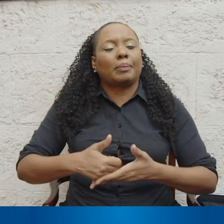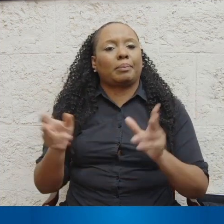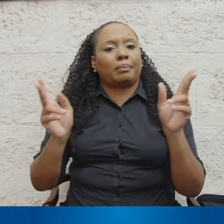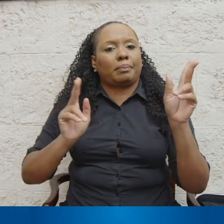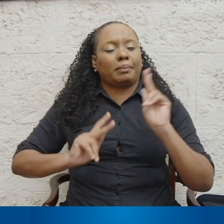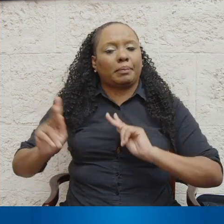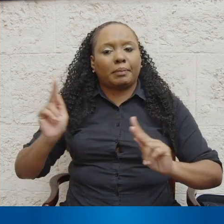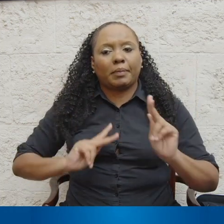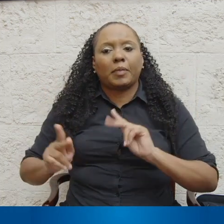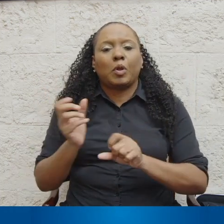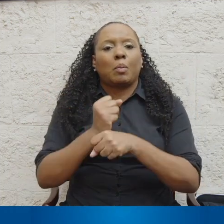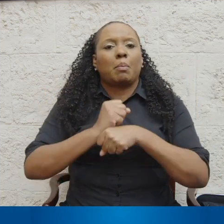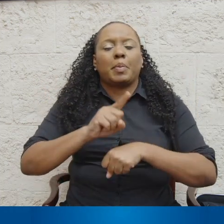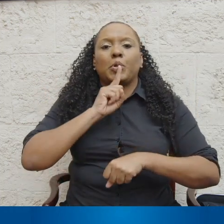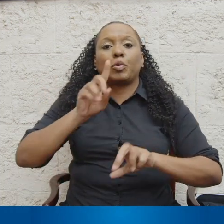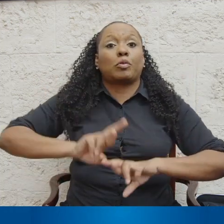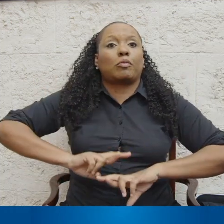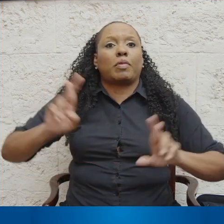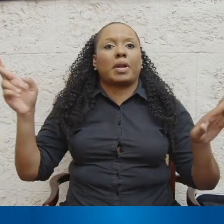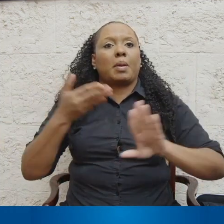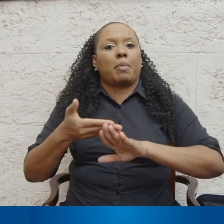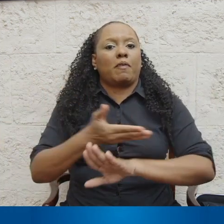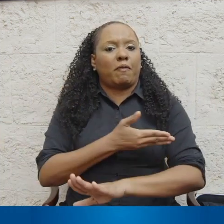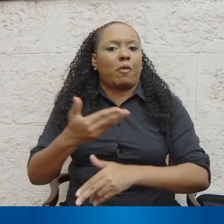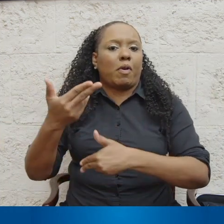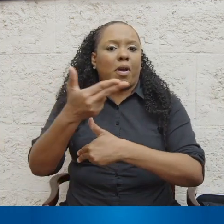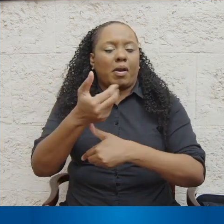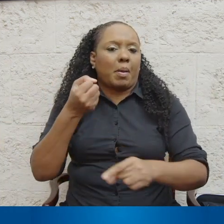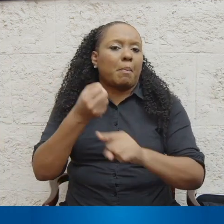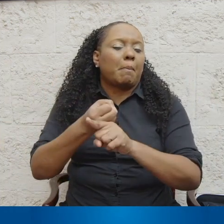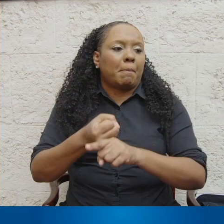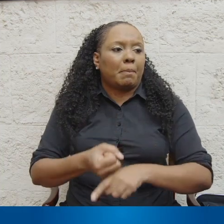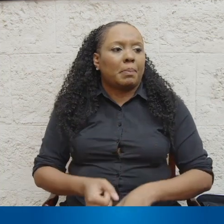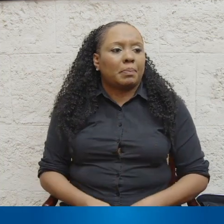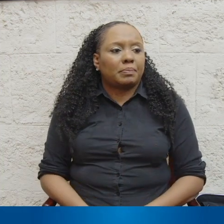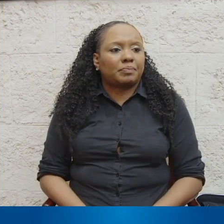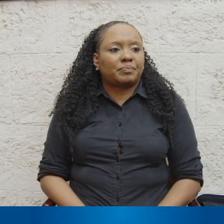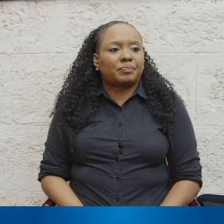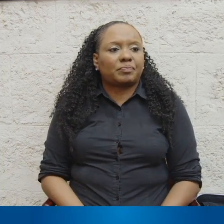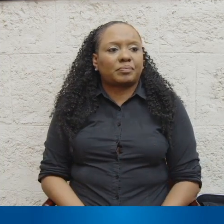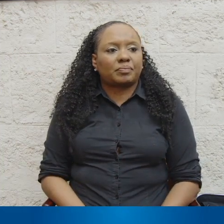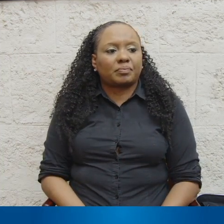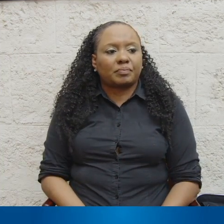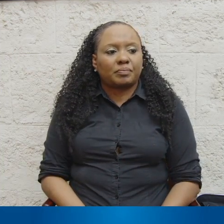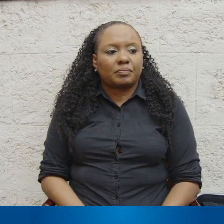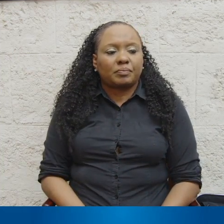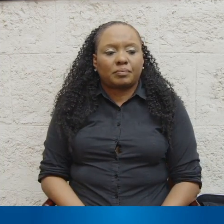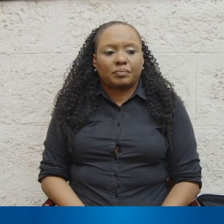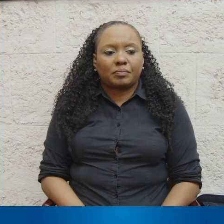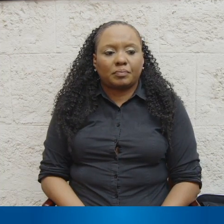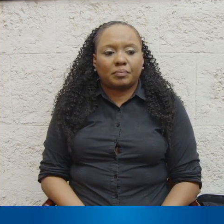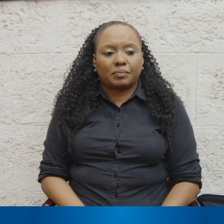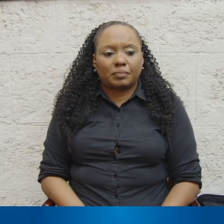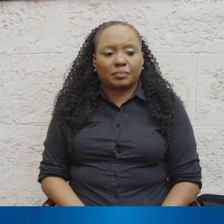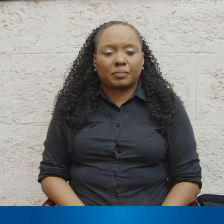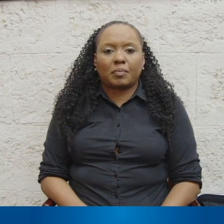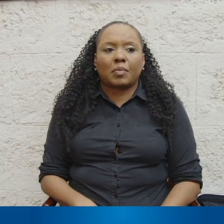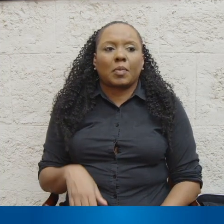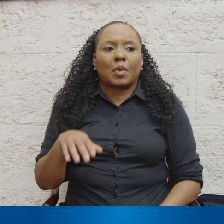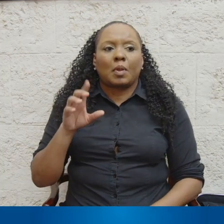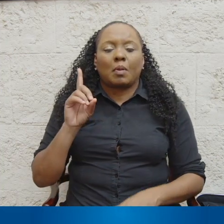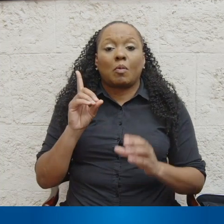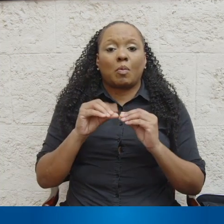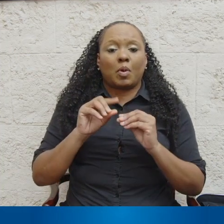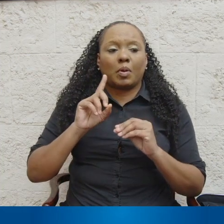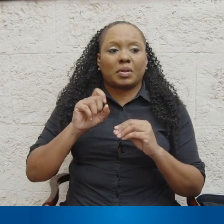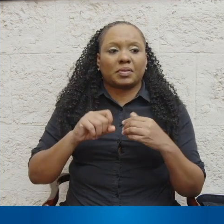get these things in place before the start of the next hurricane season. Okay. Final question from me, Minister. Well, actually, I have one more question for